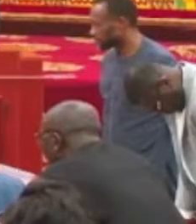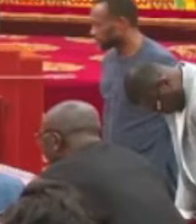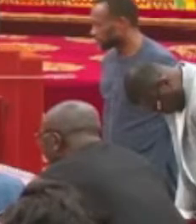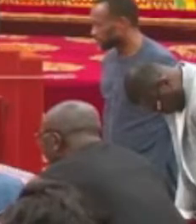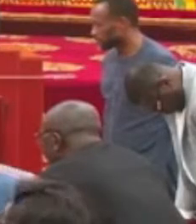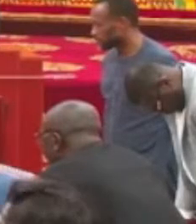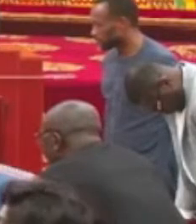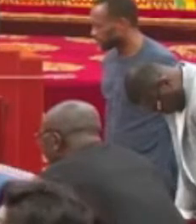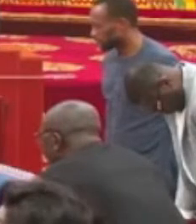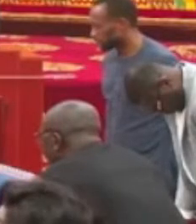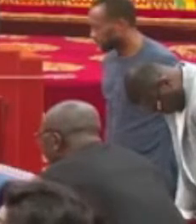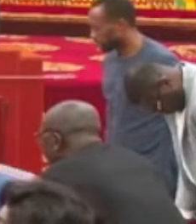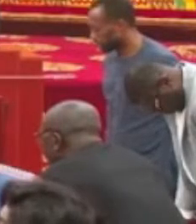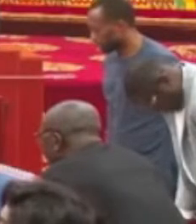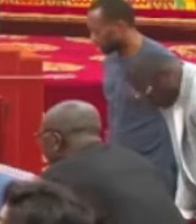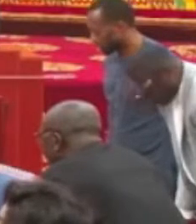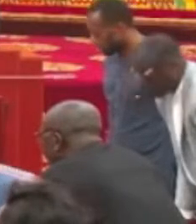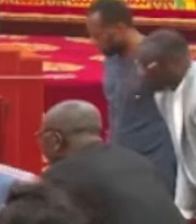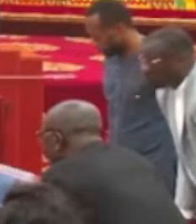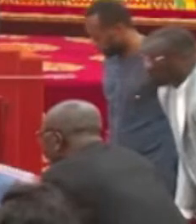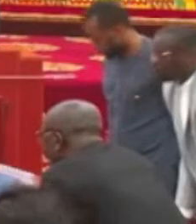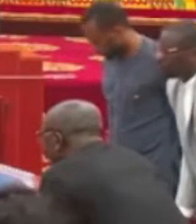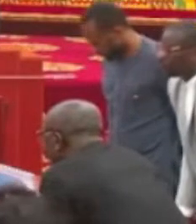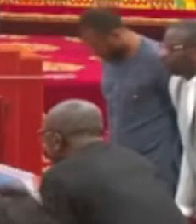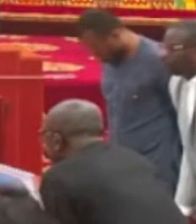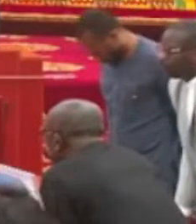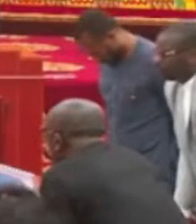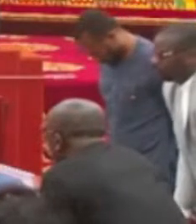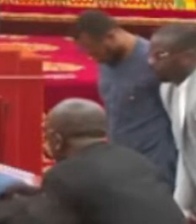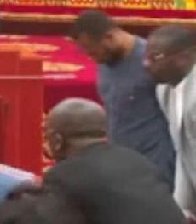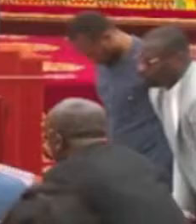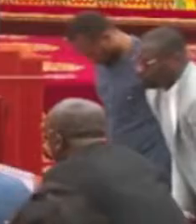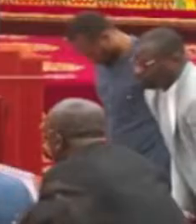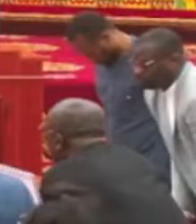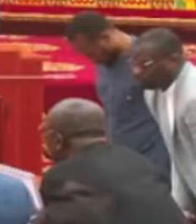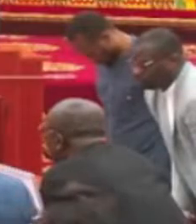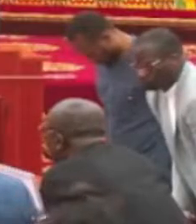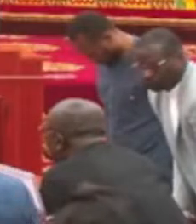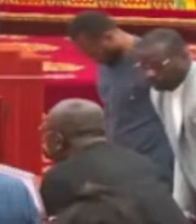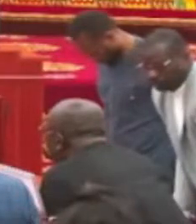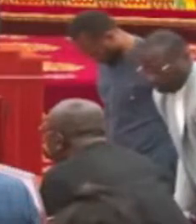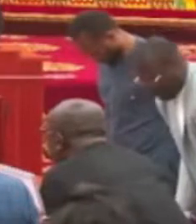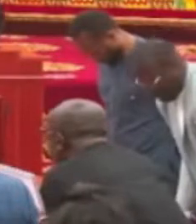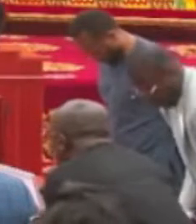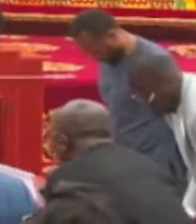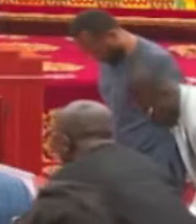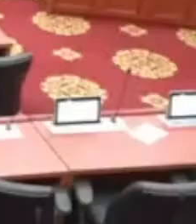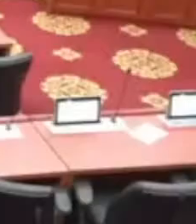the day of the coming beauty of Ghana and Africa. Amen.